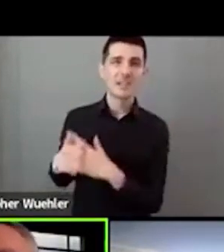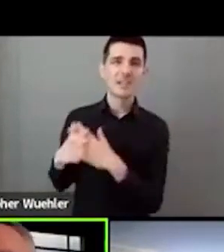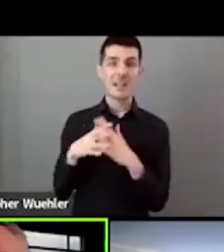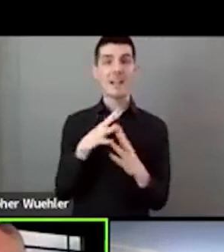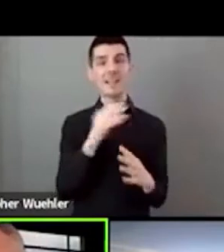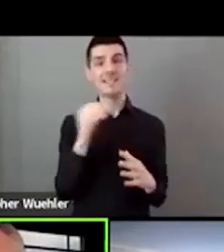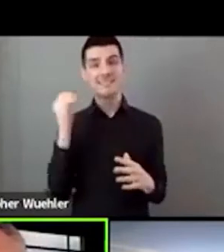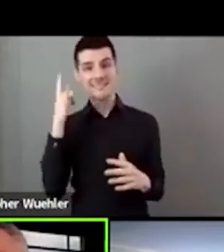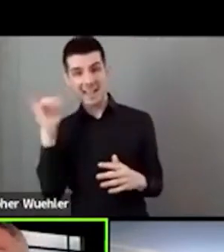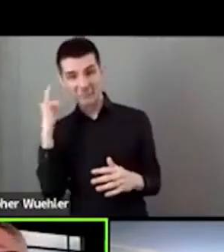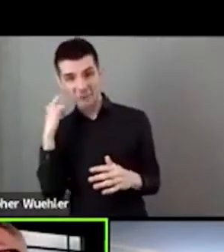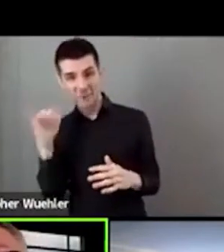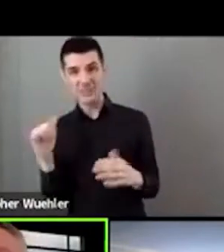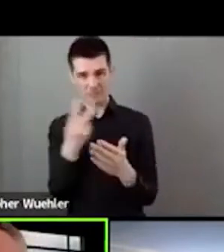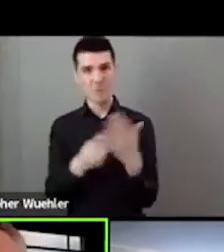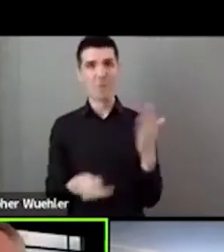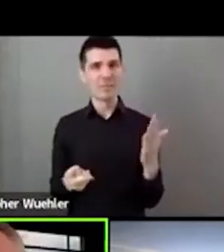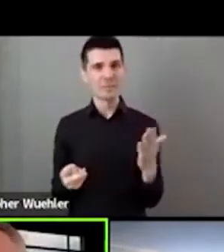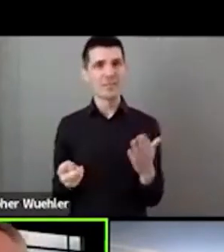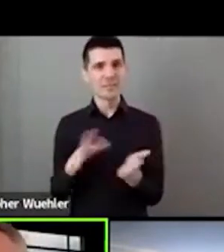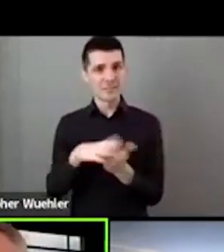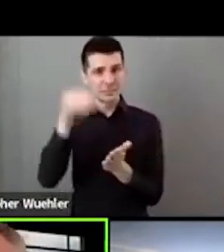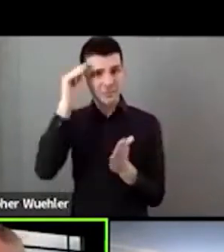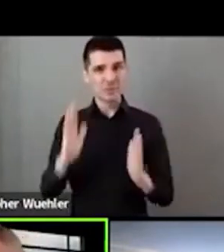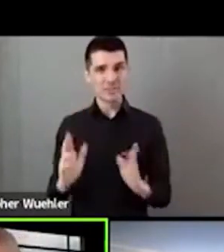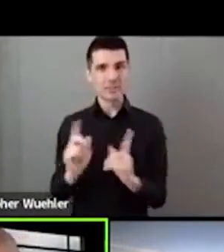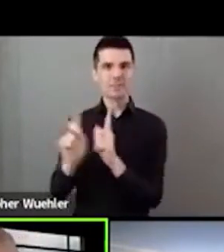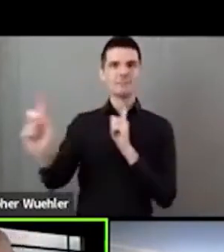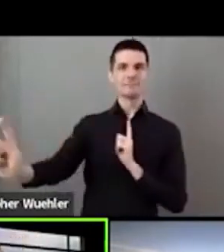California, plus the entire nation, plus globally,